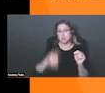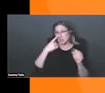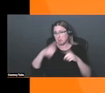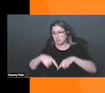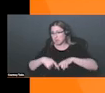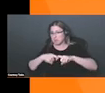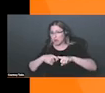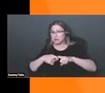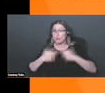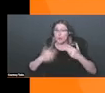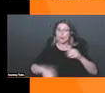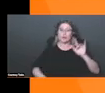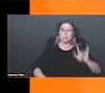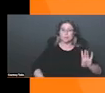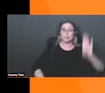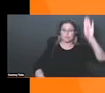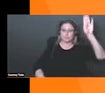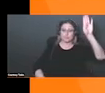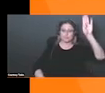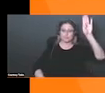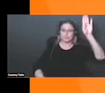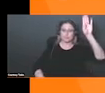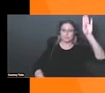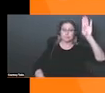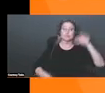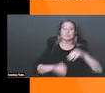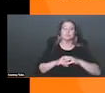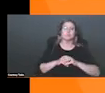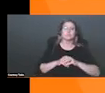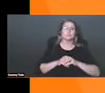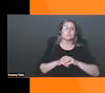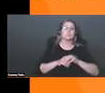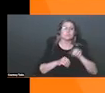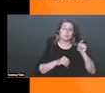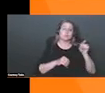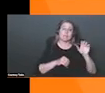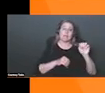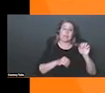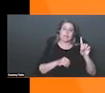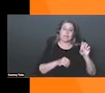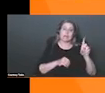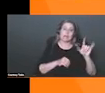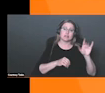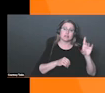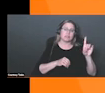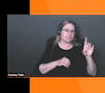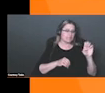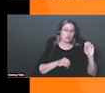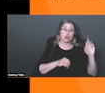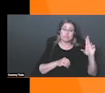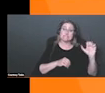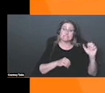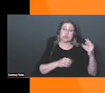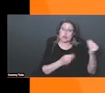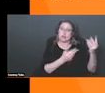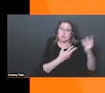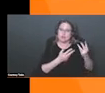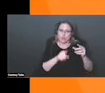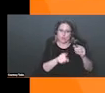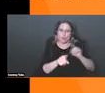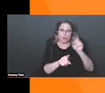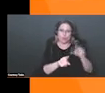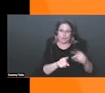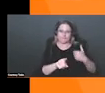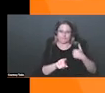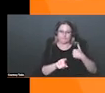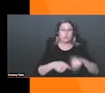or put your hand up, and Adelaide or Sarah at Innovation Guelph can let me know that you have a question. So